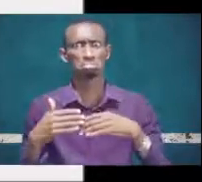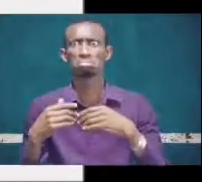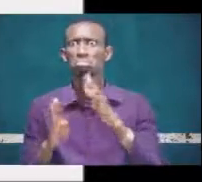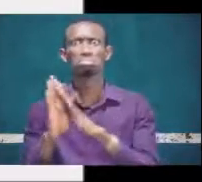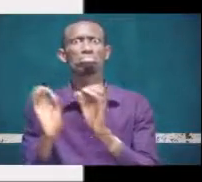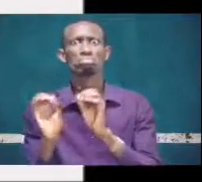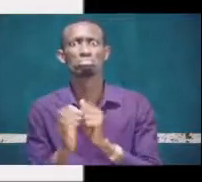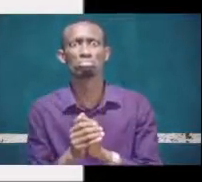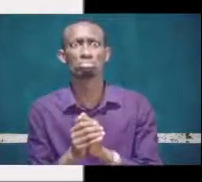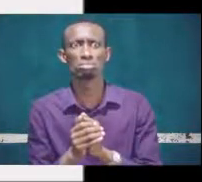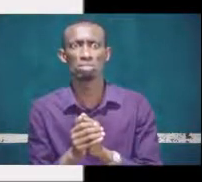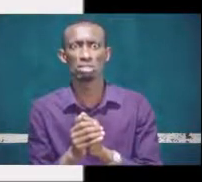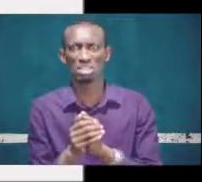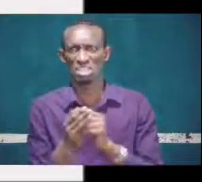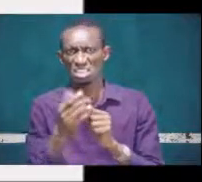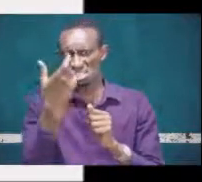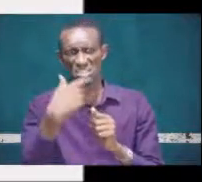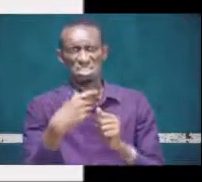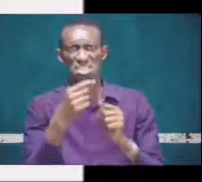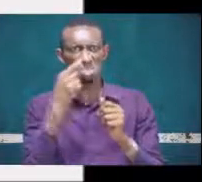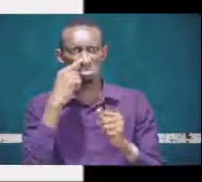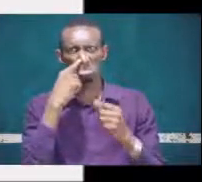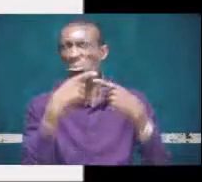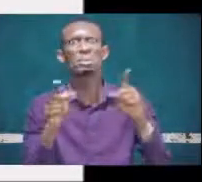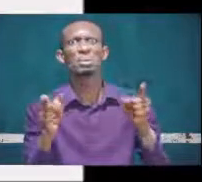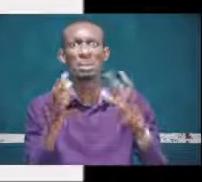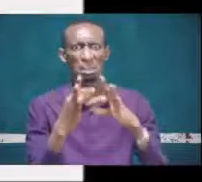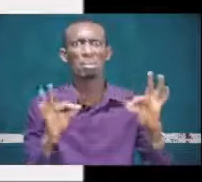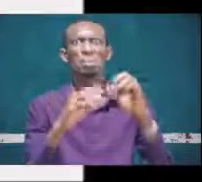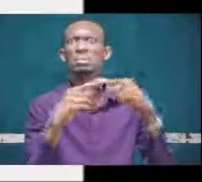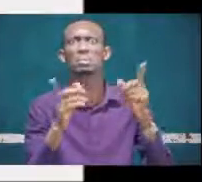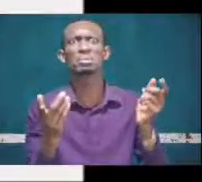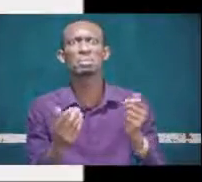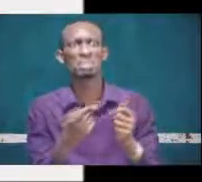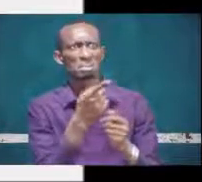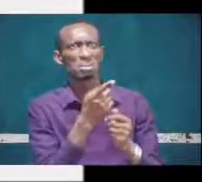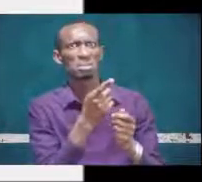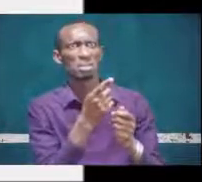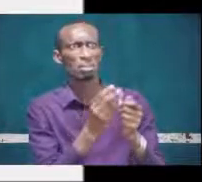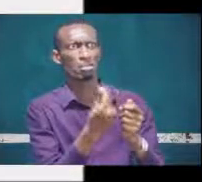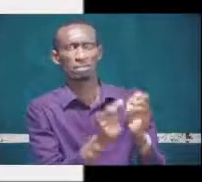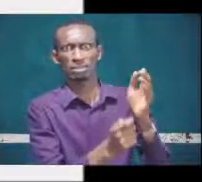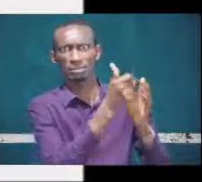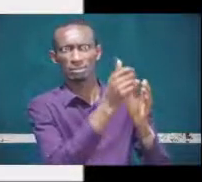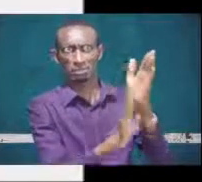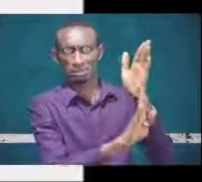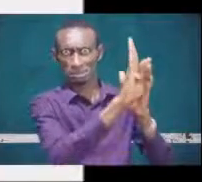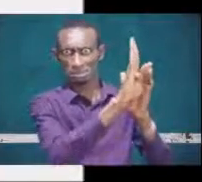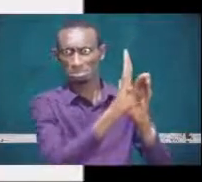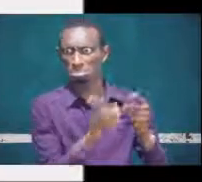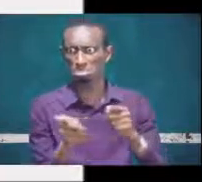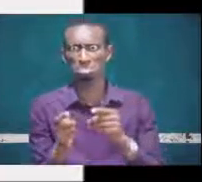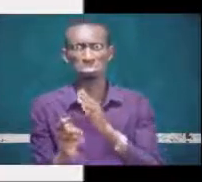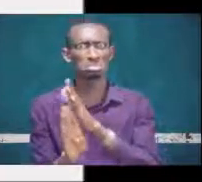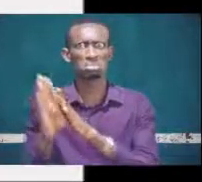one may not affect the demand for the other. The change in the price of one commodity can't affect the demand for the other. For example,